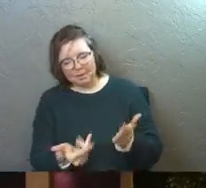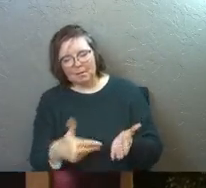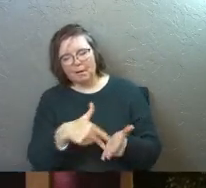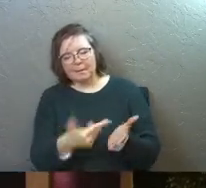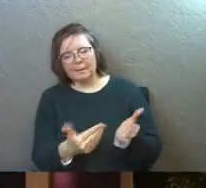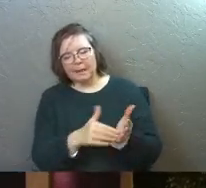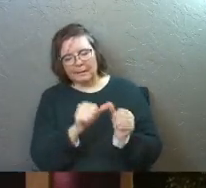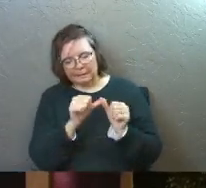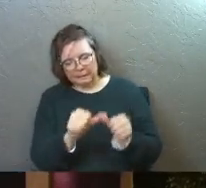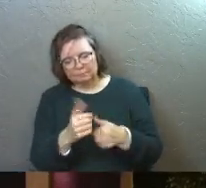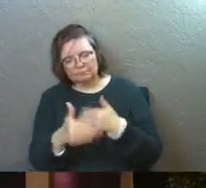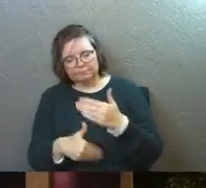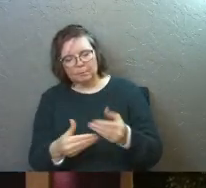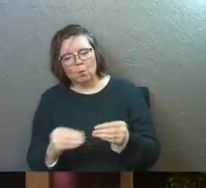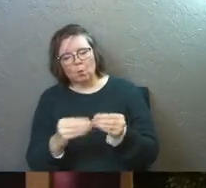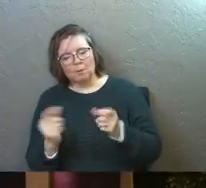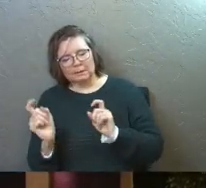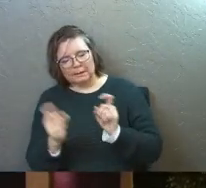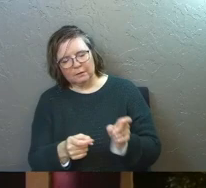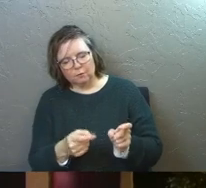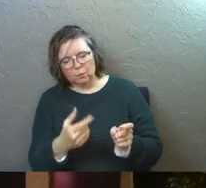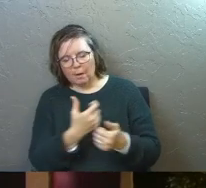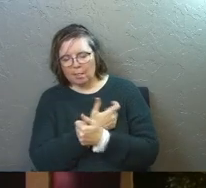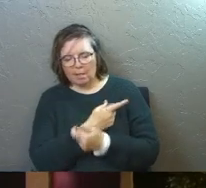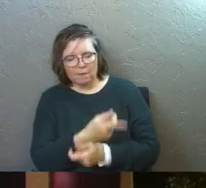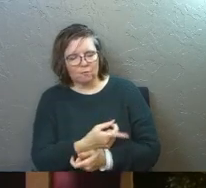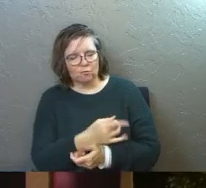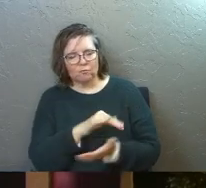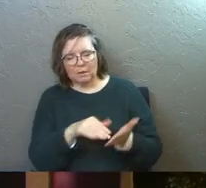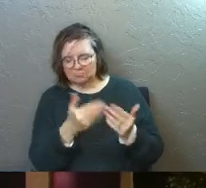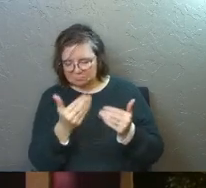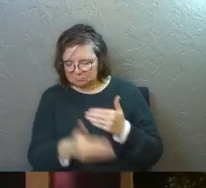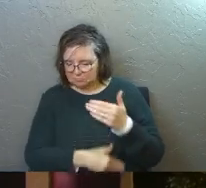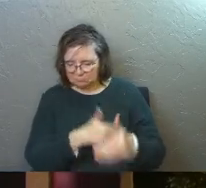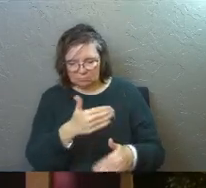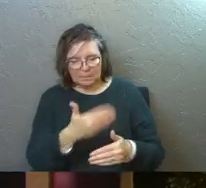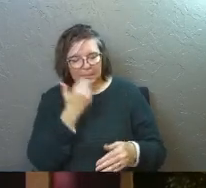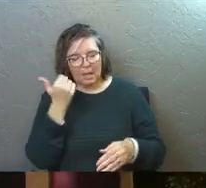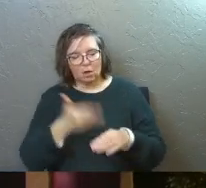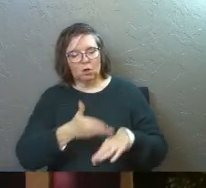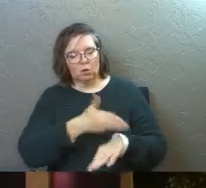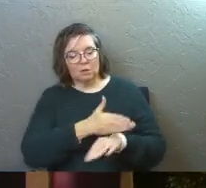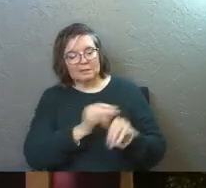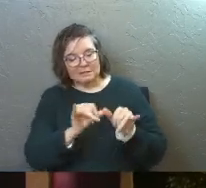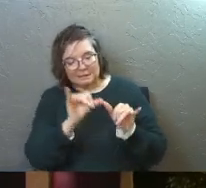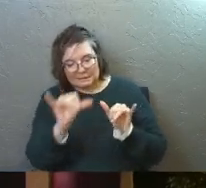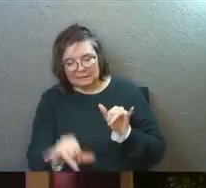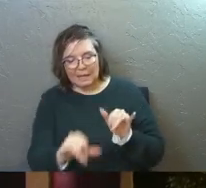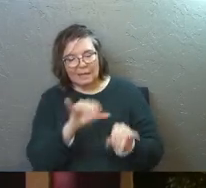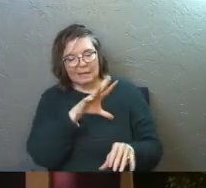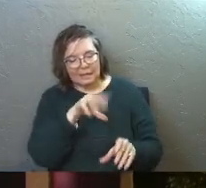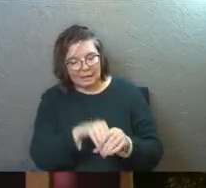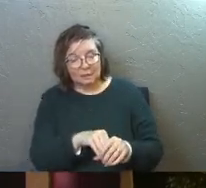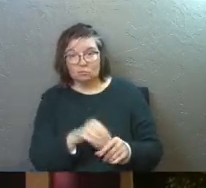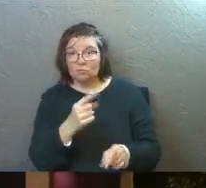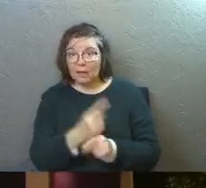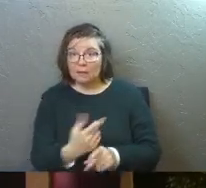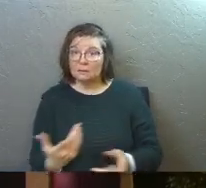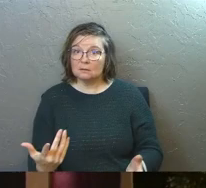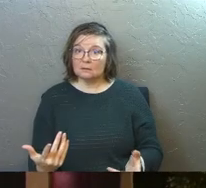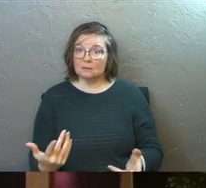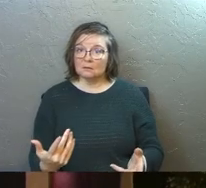going. I've got more for you. I love you. You're forgiven. Let's keep moving. Let's get better. Stay in it,